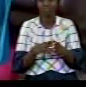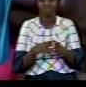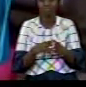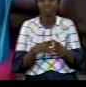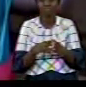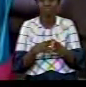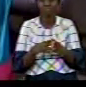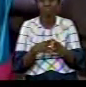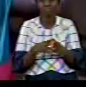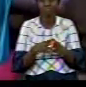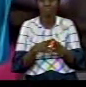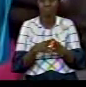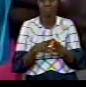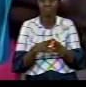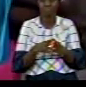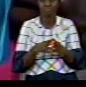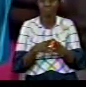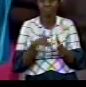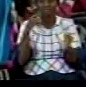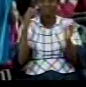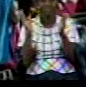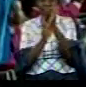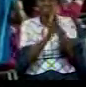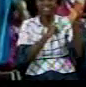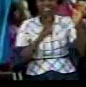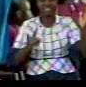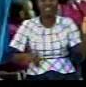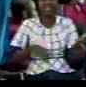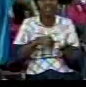see what is happening wait amen